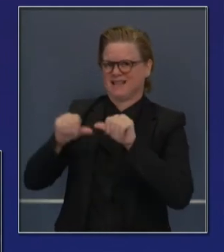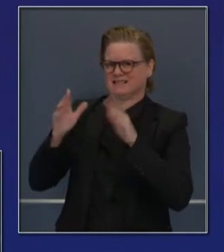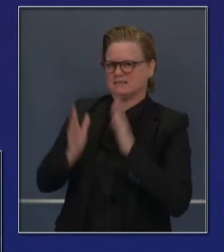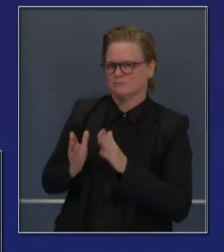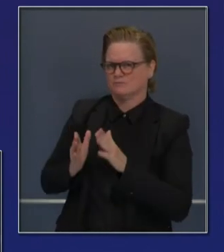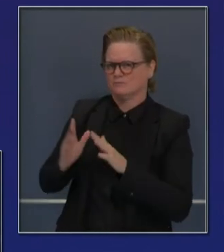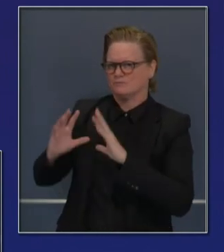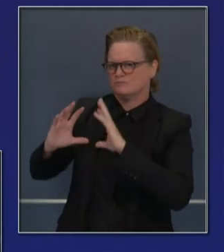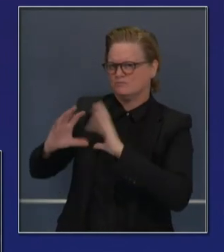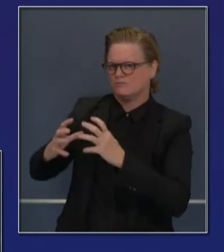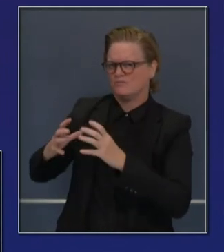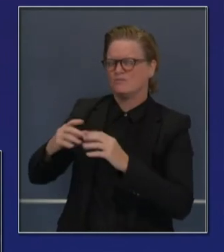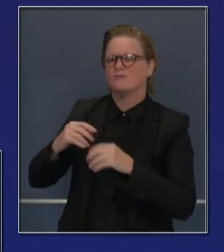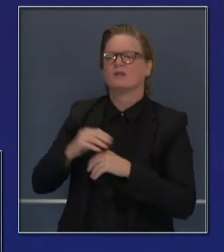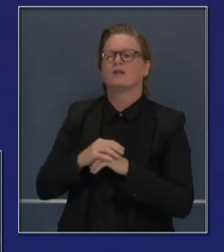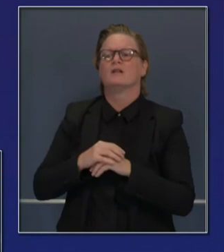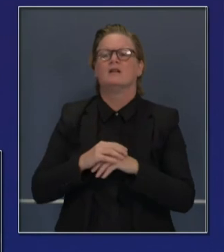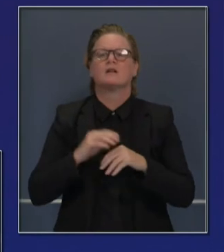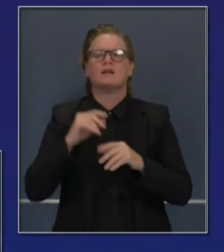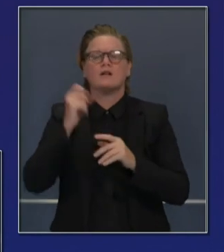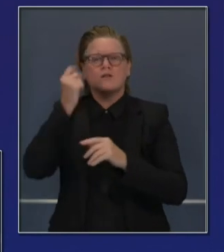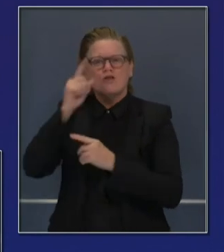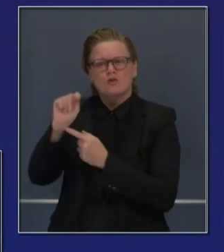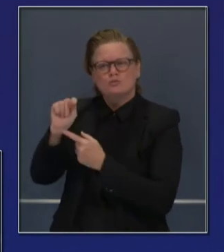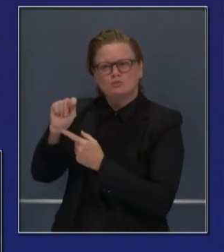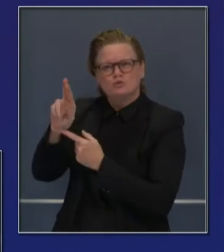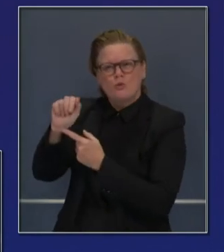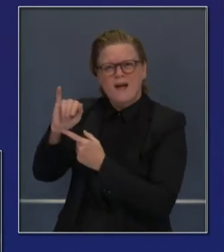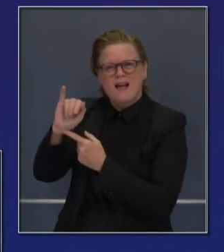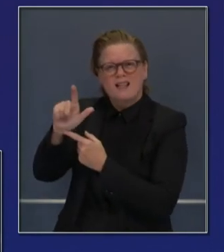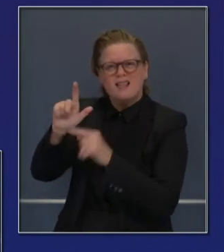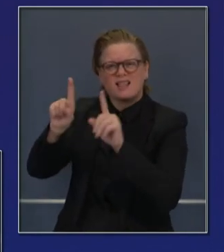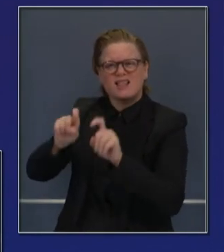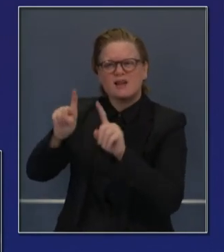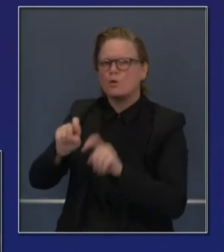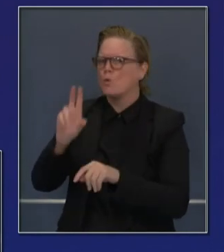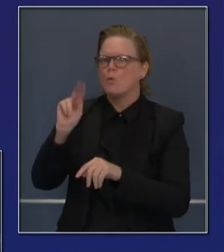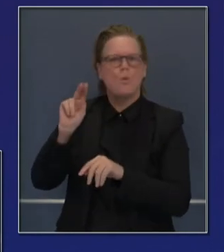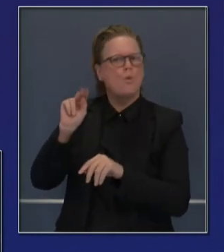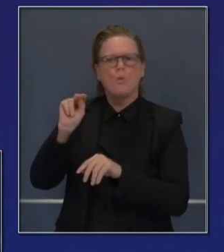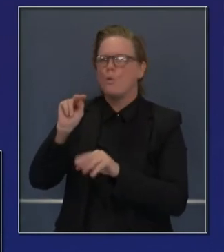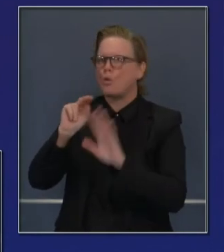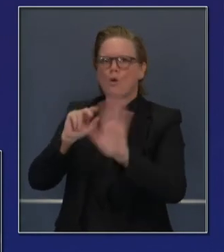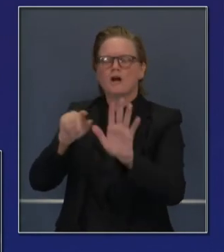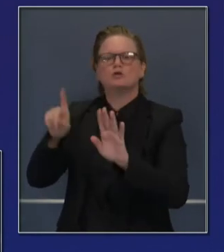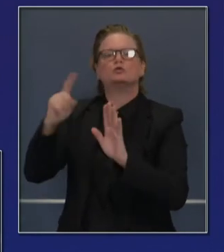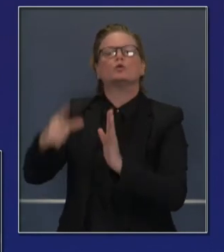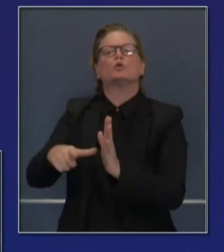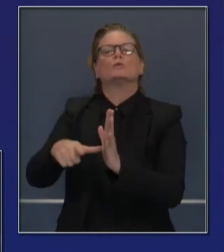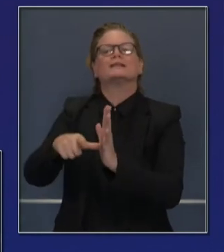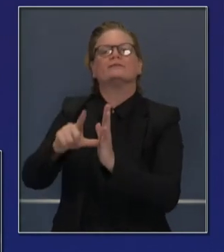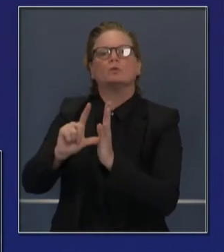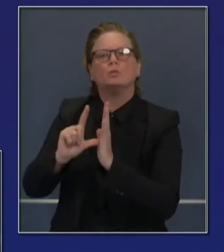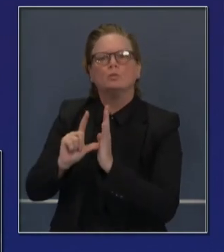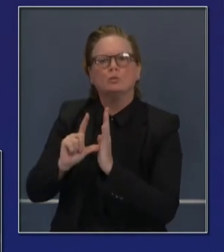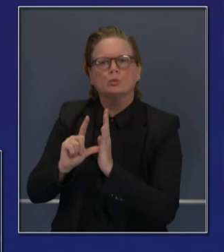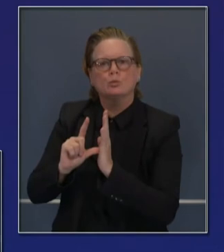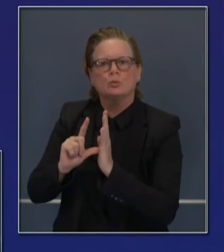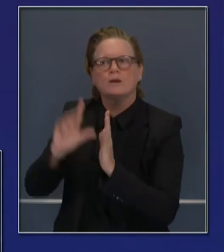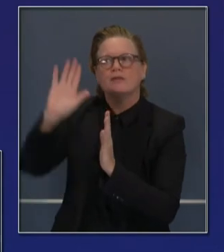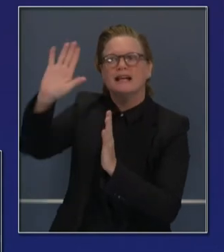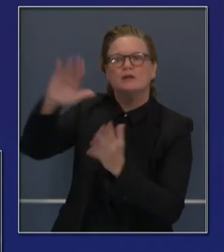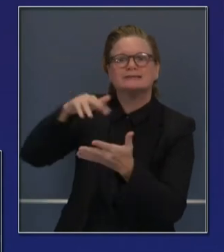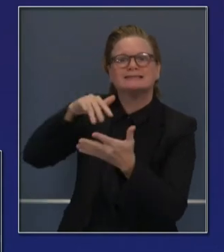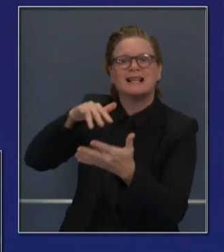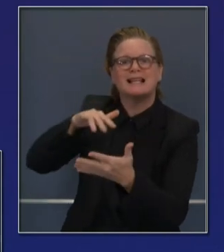original work. They really are reviewing the same information that the FDA has. Just from a California perspective,